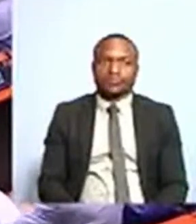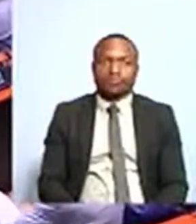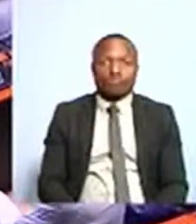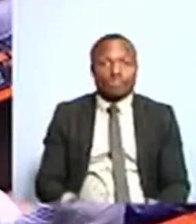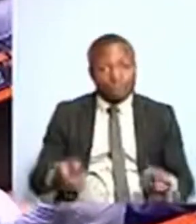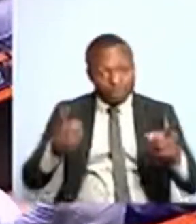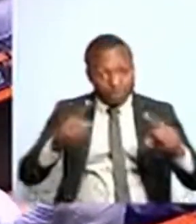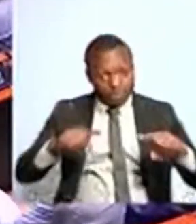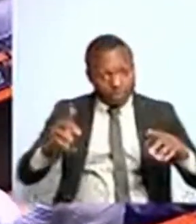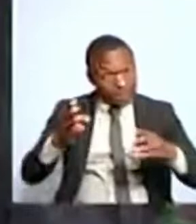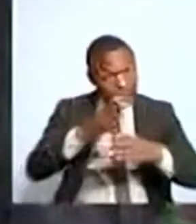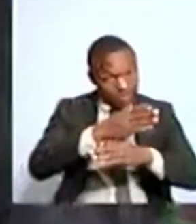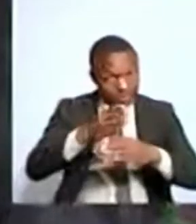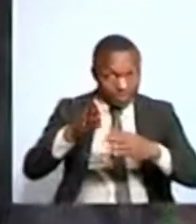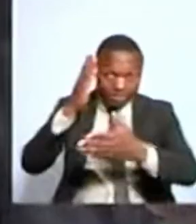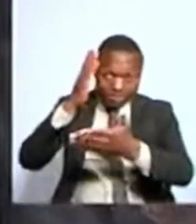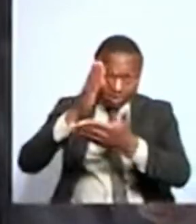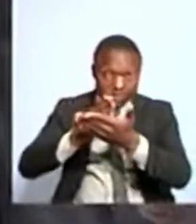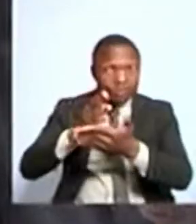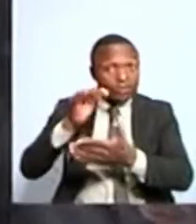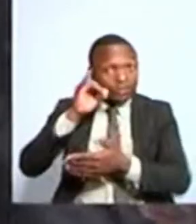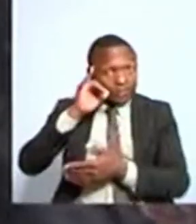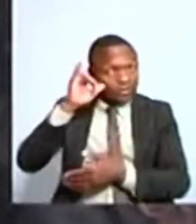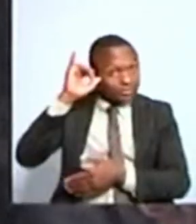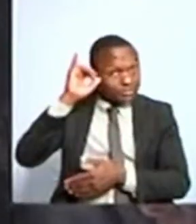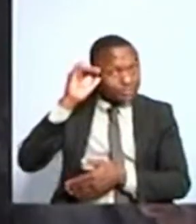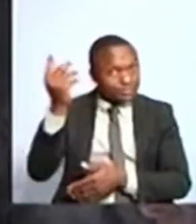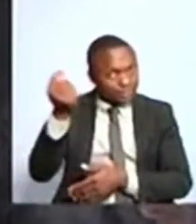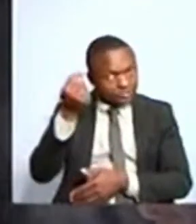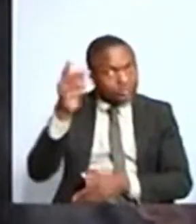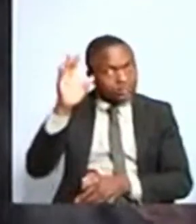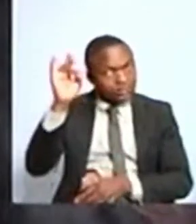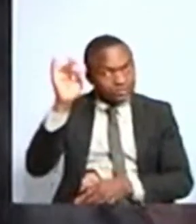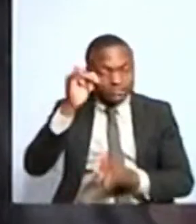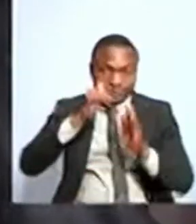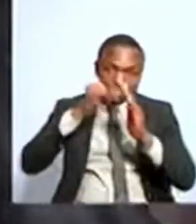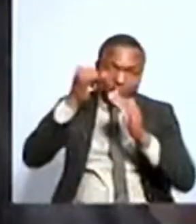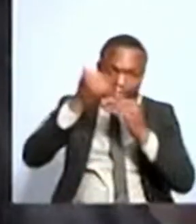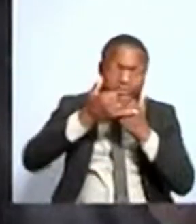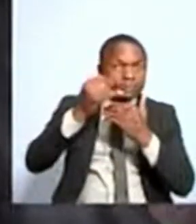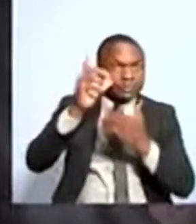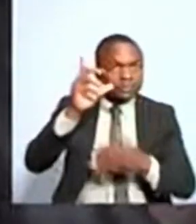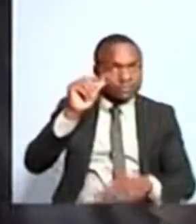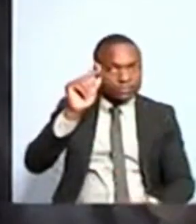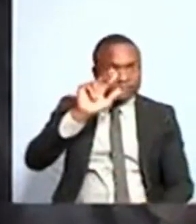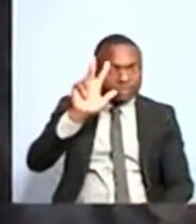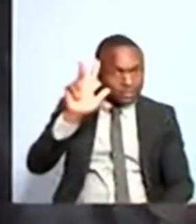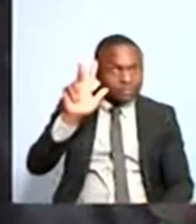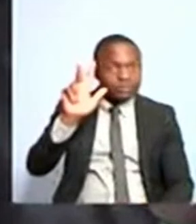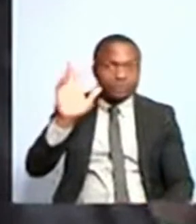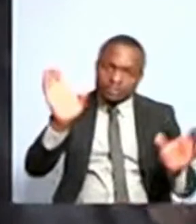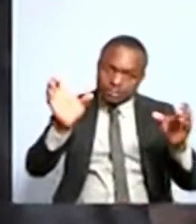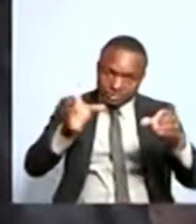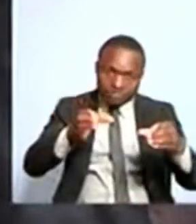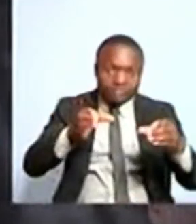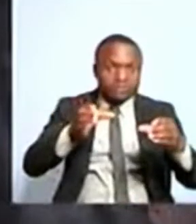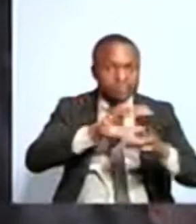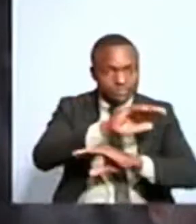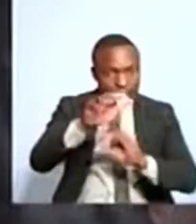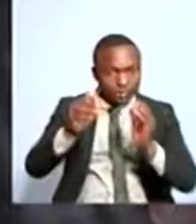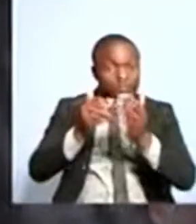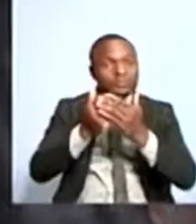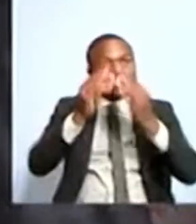When business was interrupted yesterday, Tuesday, 18th July 2023, the committee of the whole House